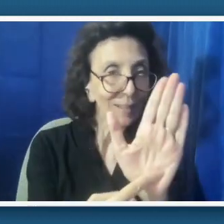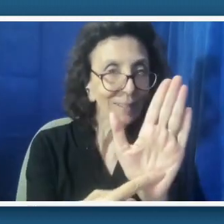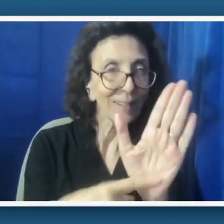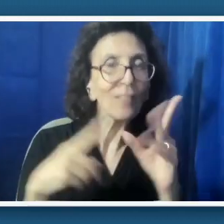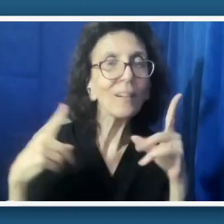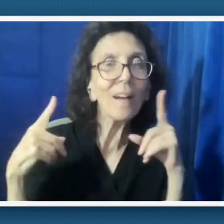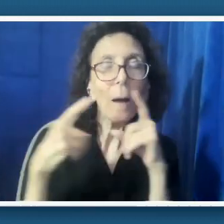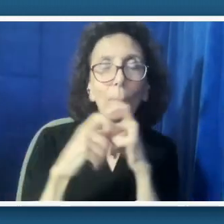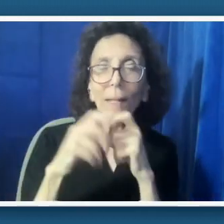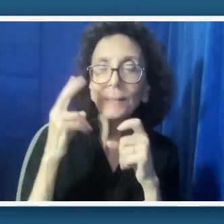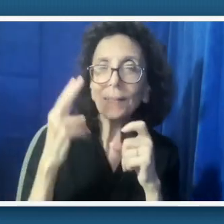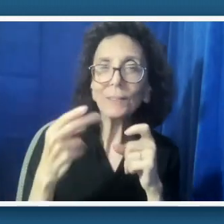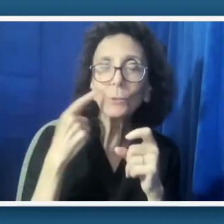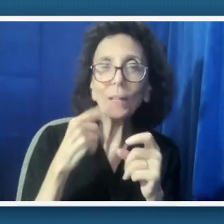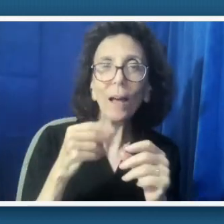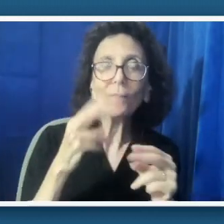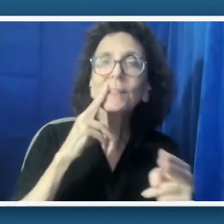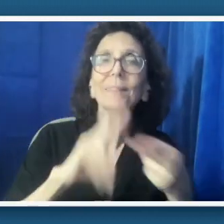Postal Imagery.